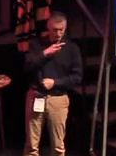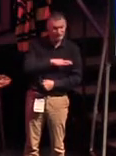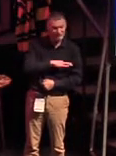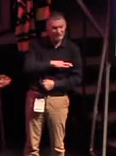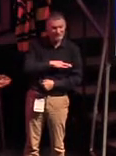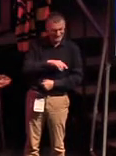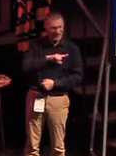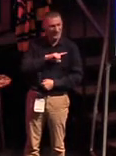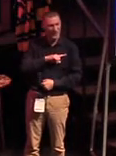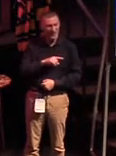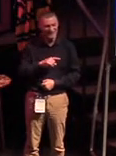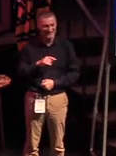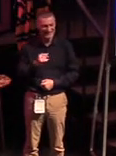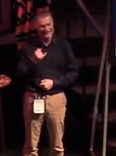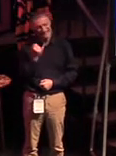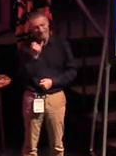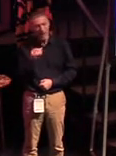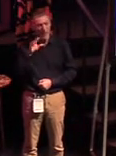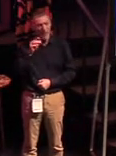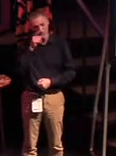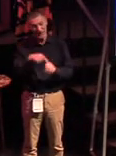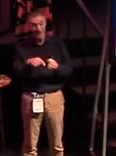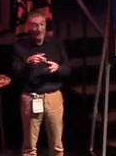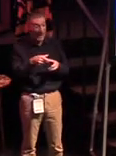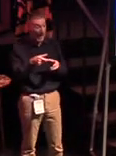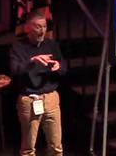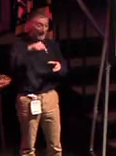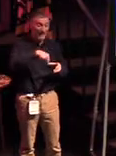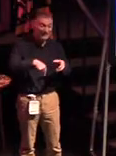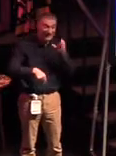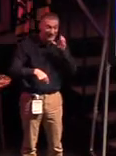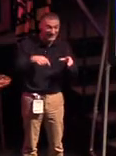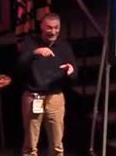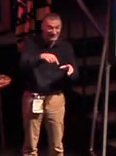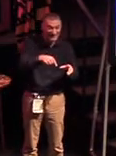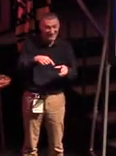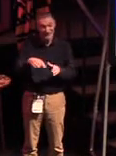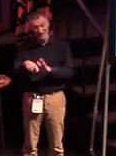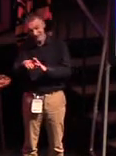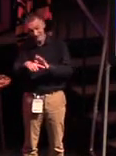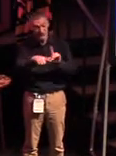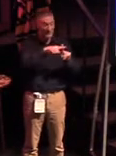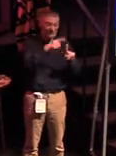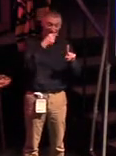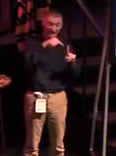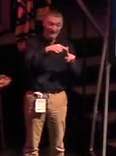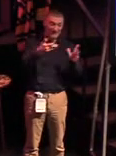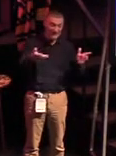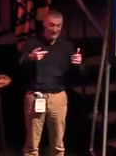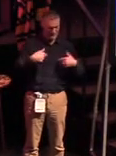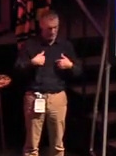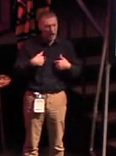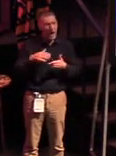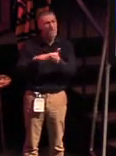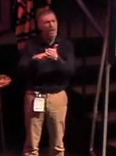become lemonade. And this is an ethos I have carried with me for a very, very long time, and it's something that my mum used to